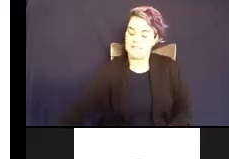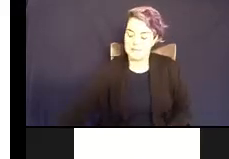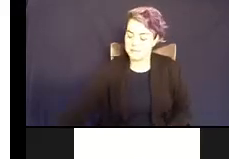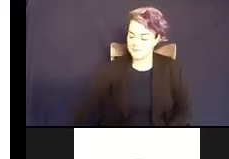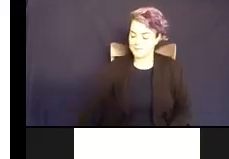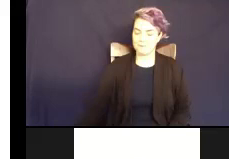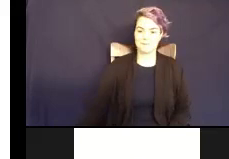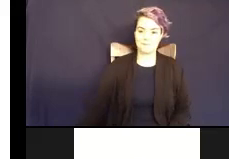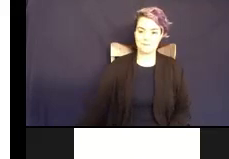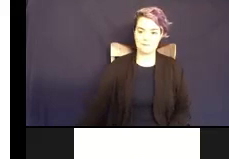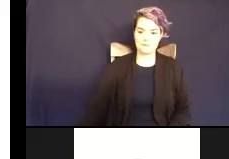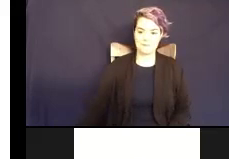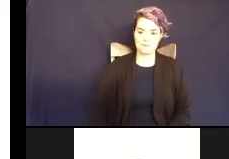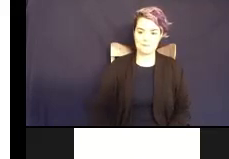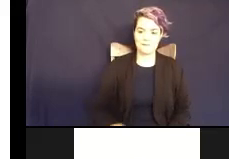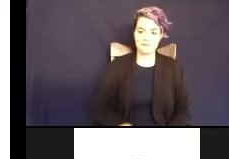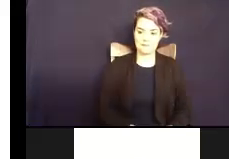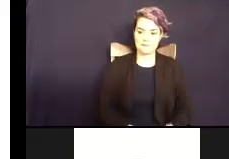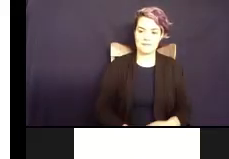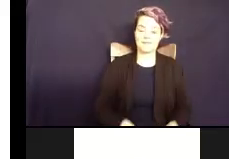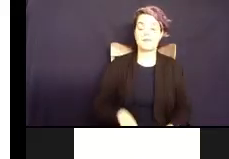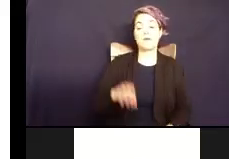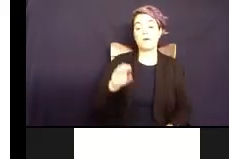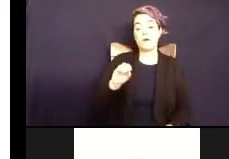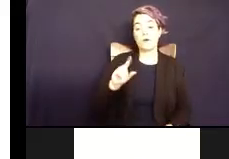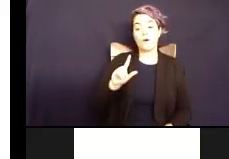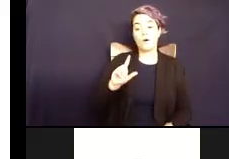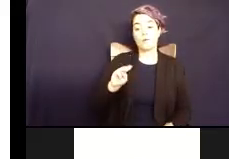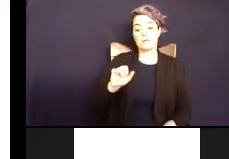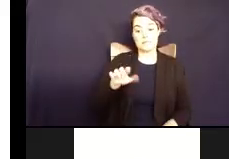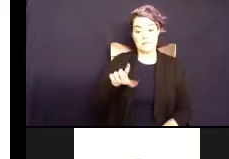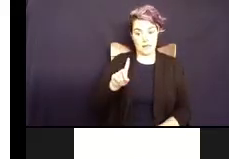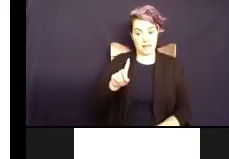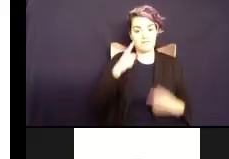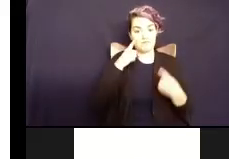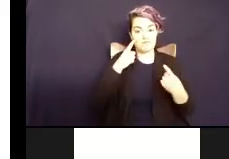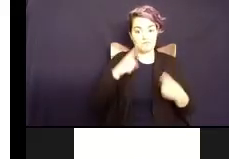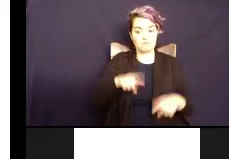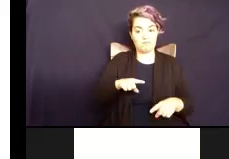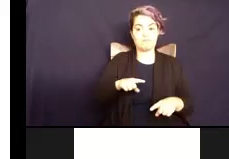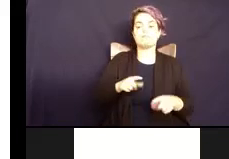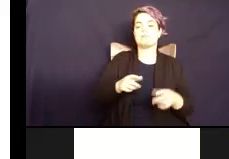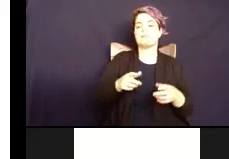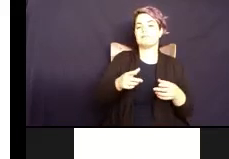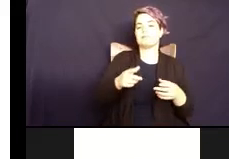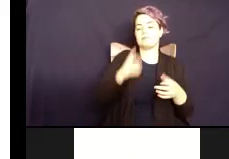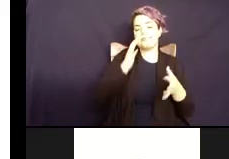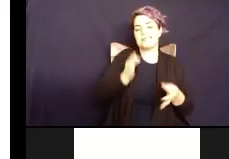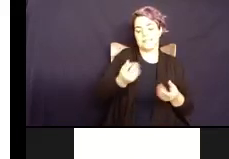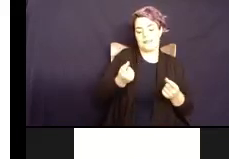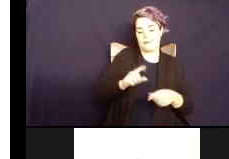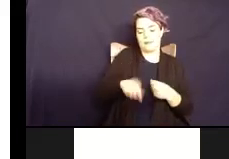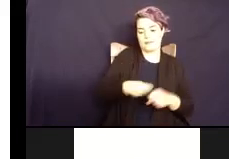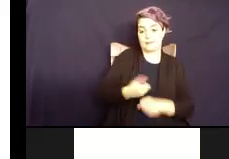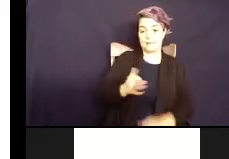Court case. The decision came out in 1999, and it was a case in which the Supreme Court